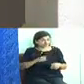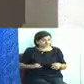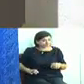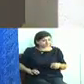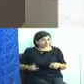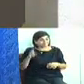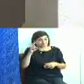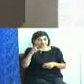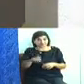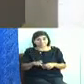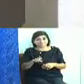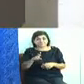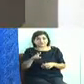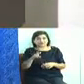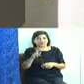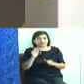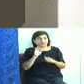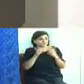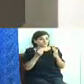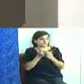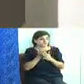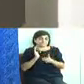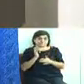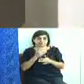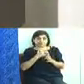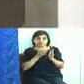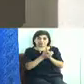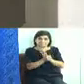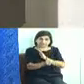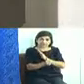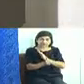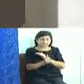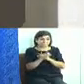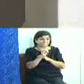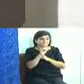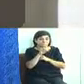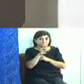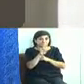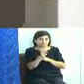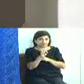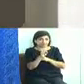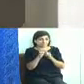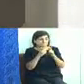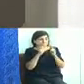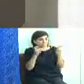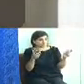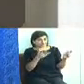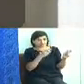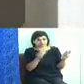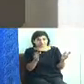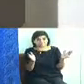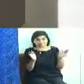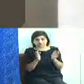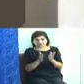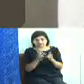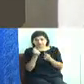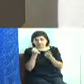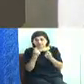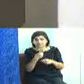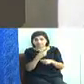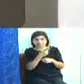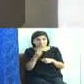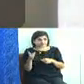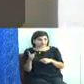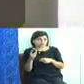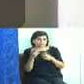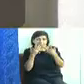needs all of our talents, seeds large and small. All right. Many of you are